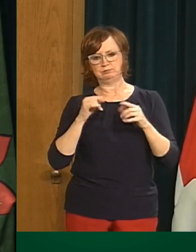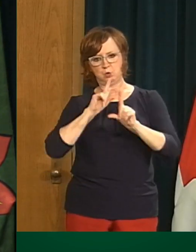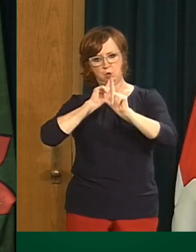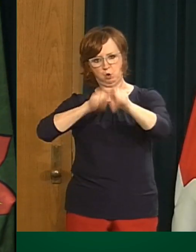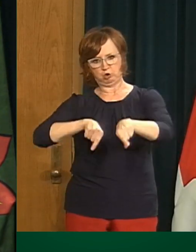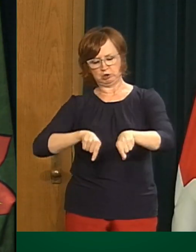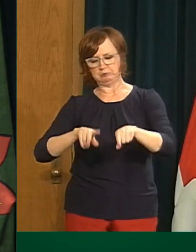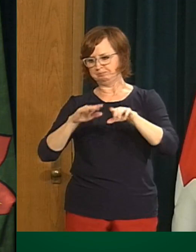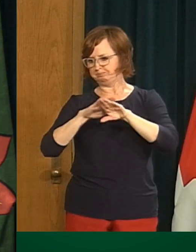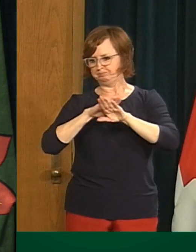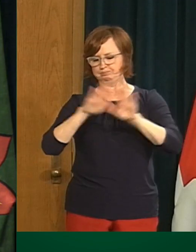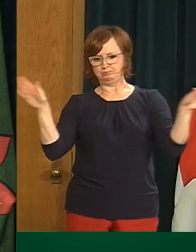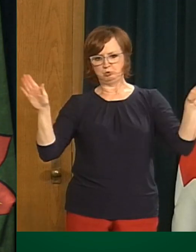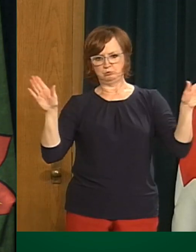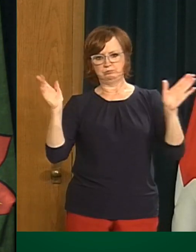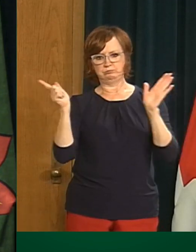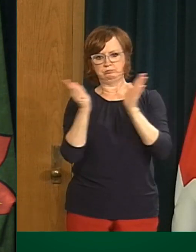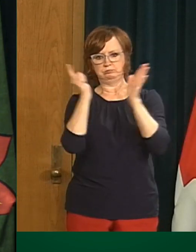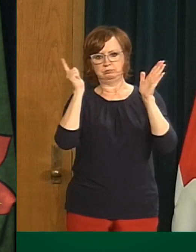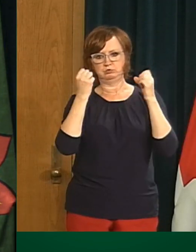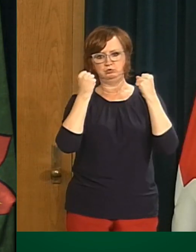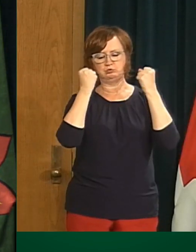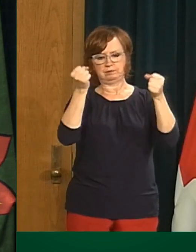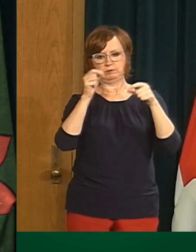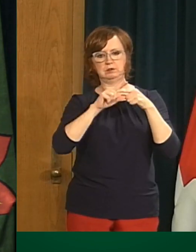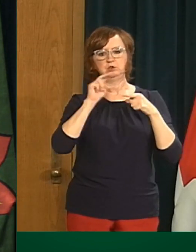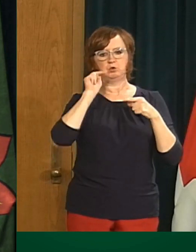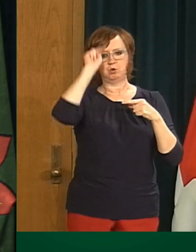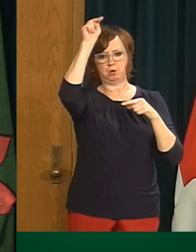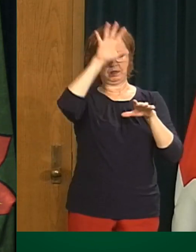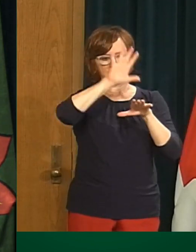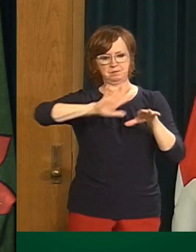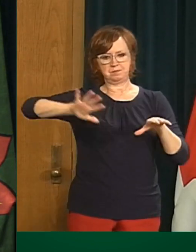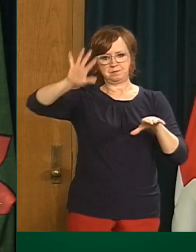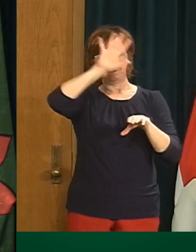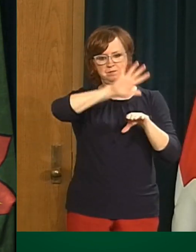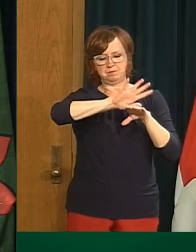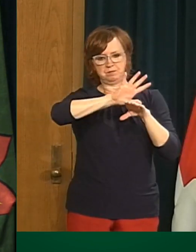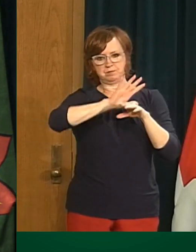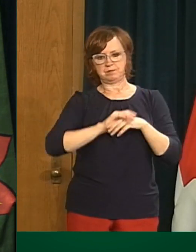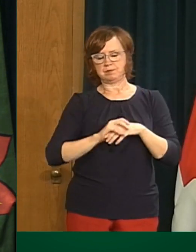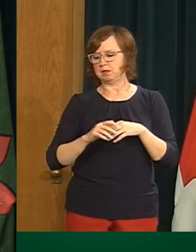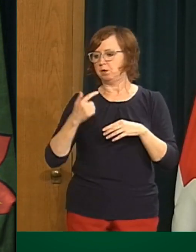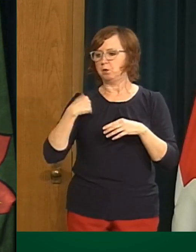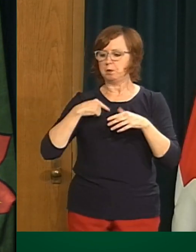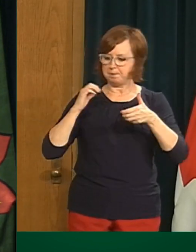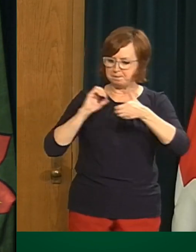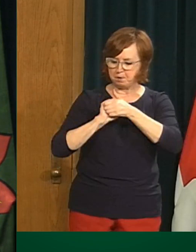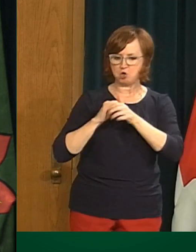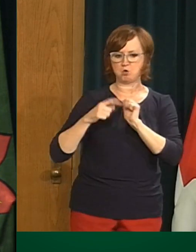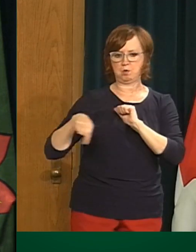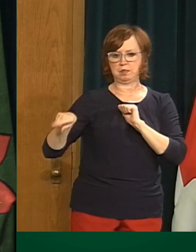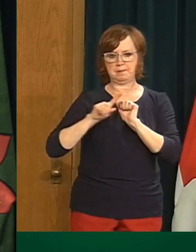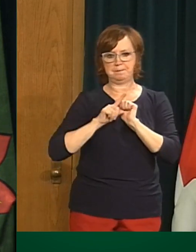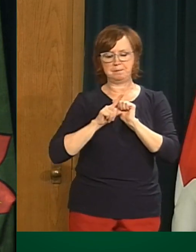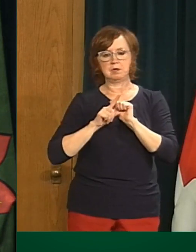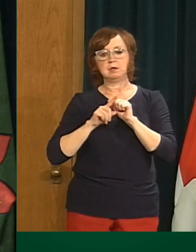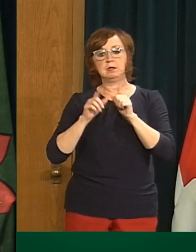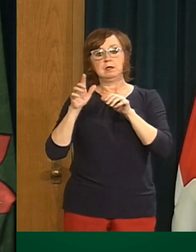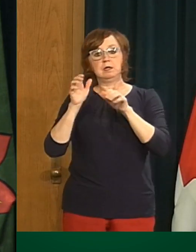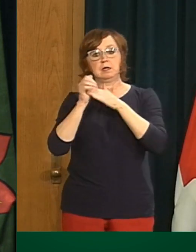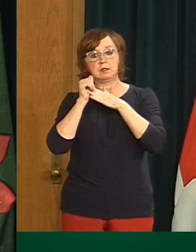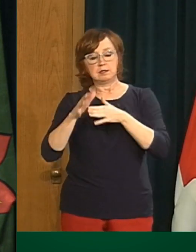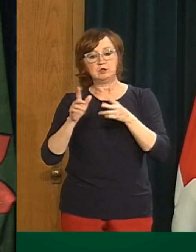partnership, really, if you will, through the conversations of providing supports to those local leaders and those local individuals that are